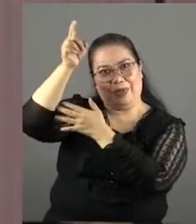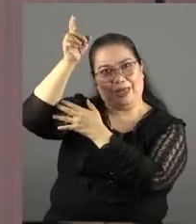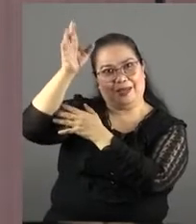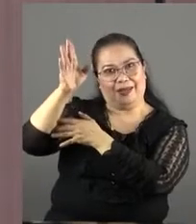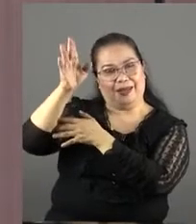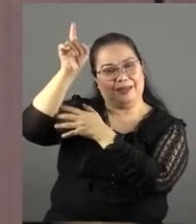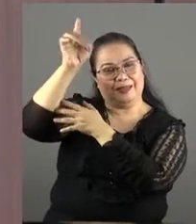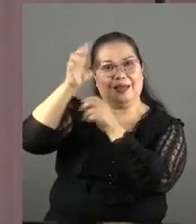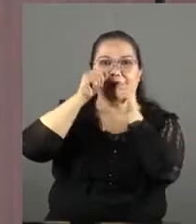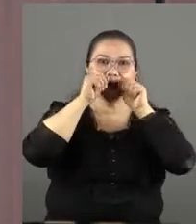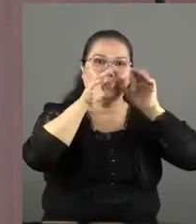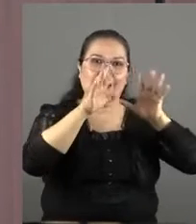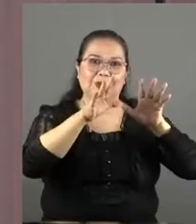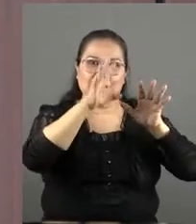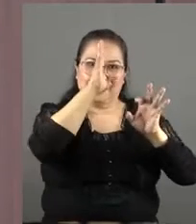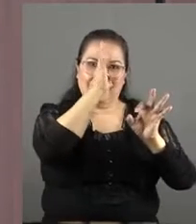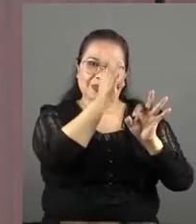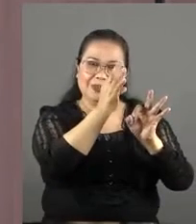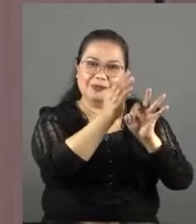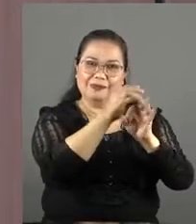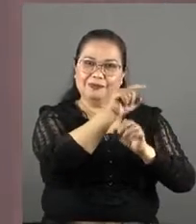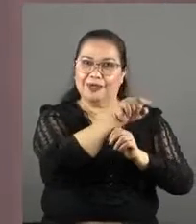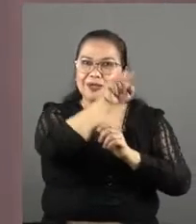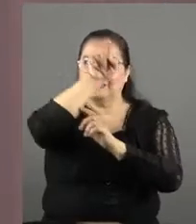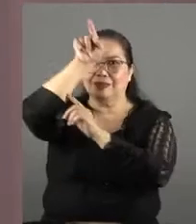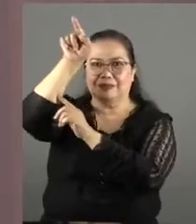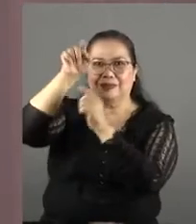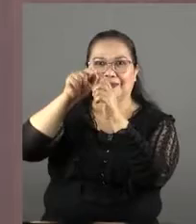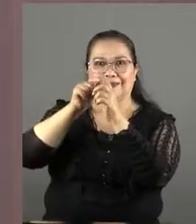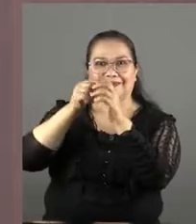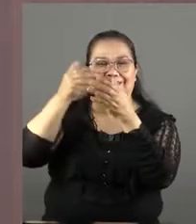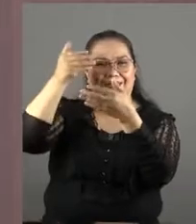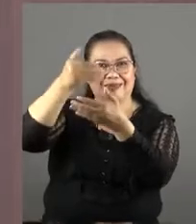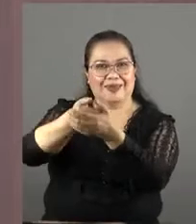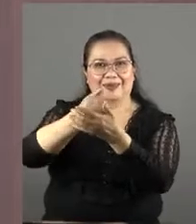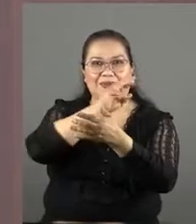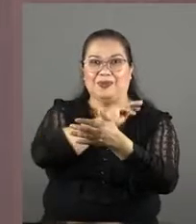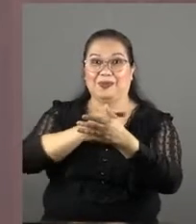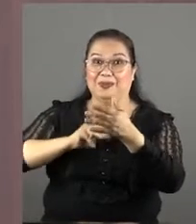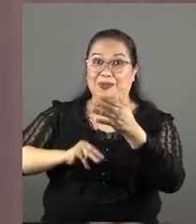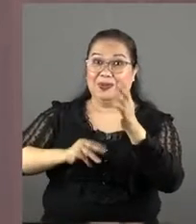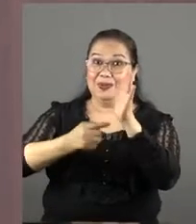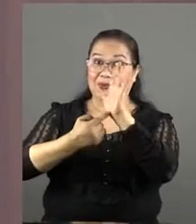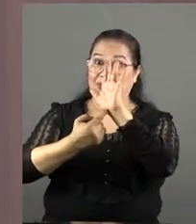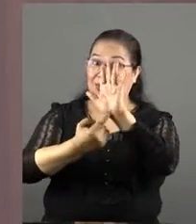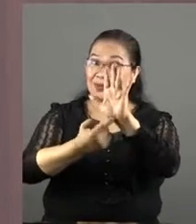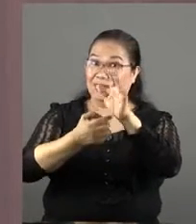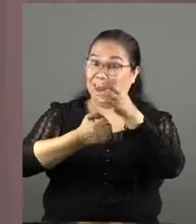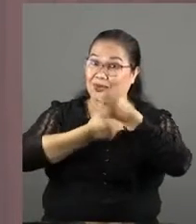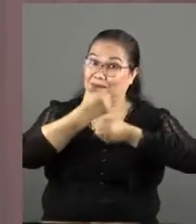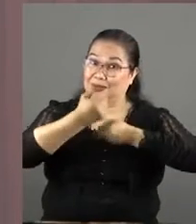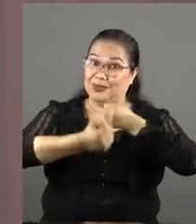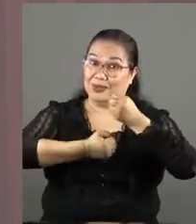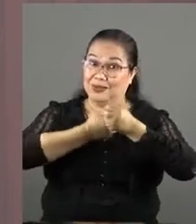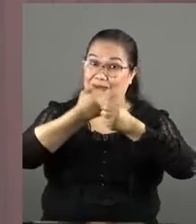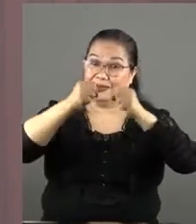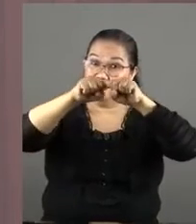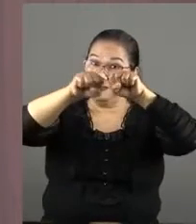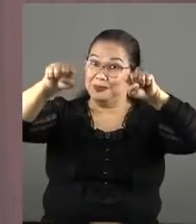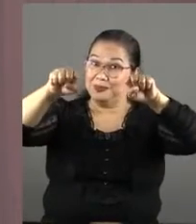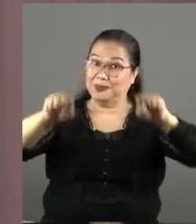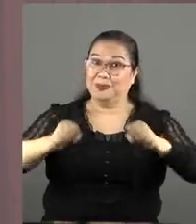bless them as they put their faith in the forthcoming Messiah illustrated to the sacrificial